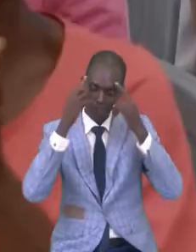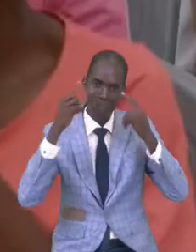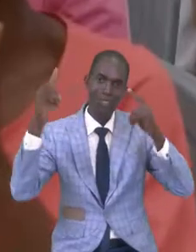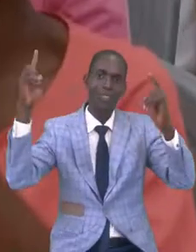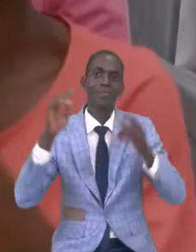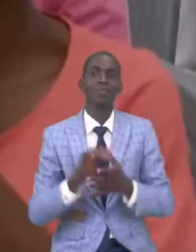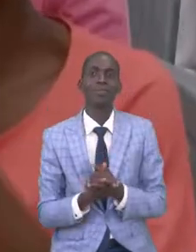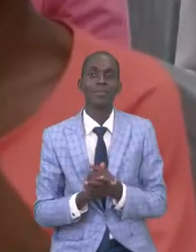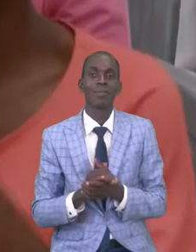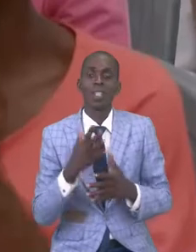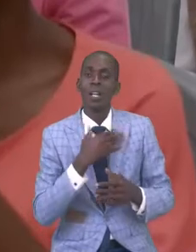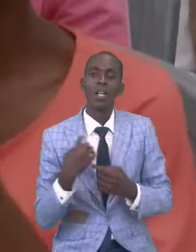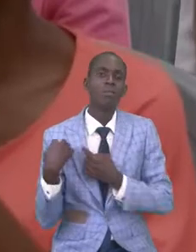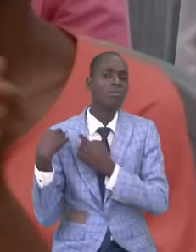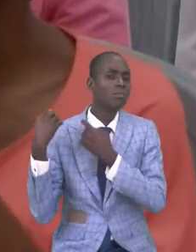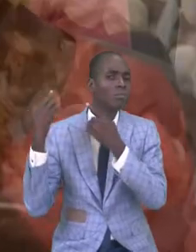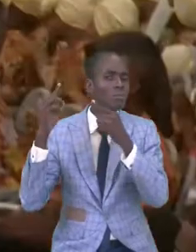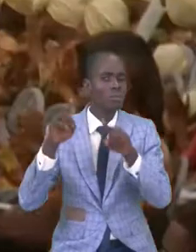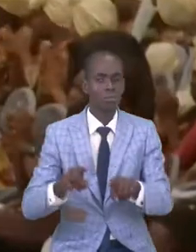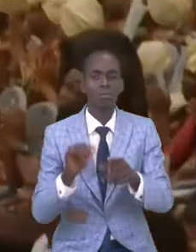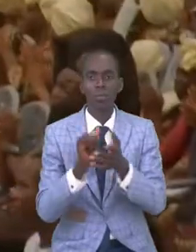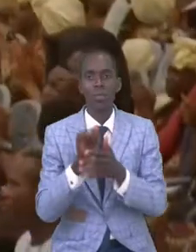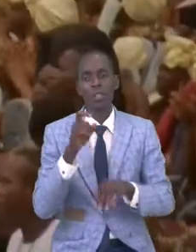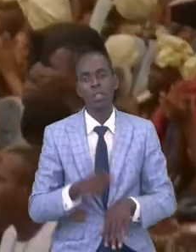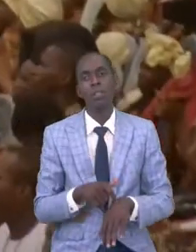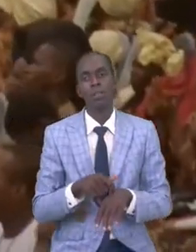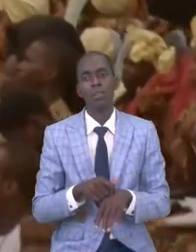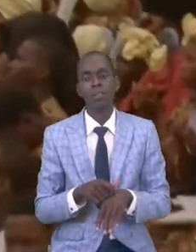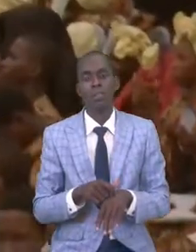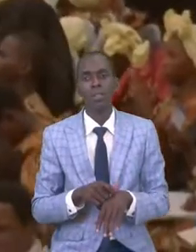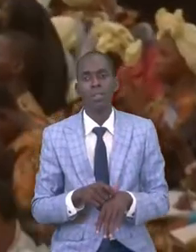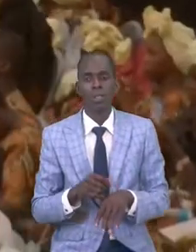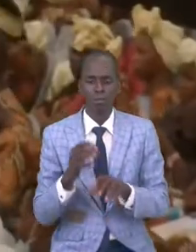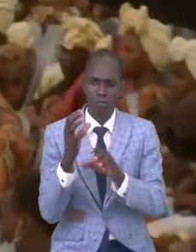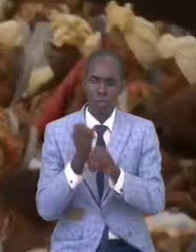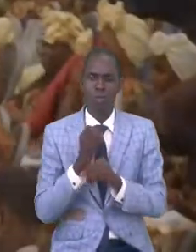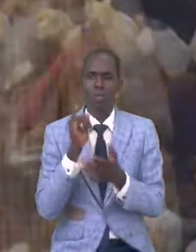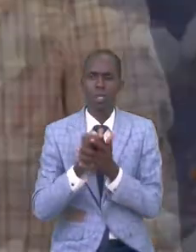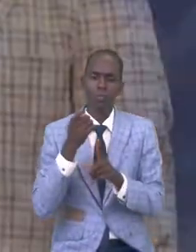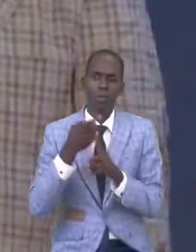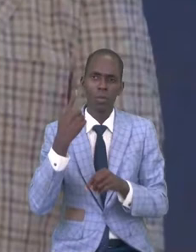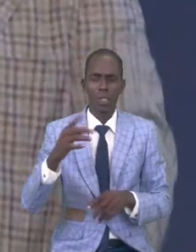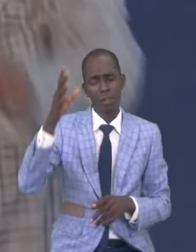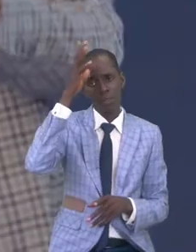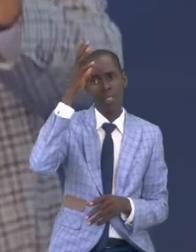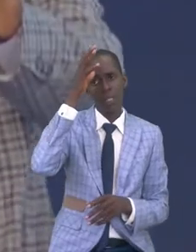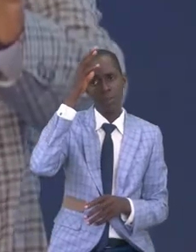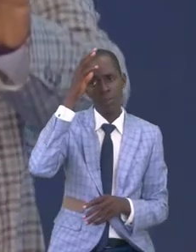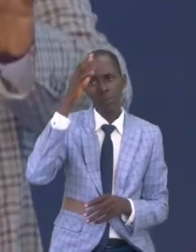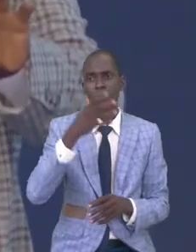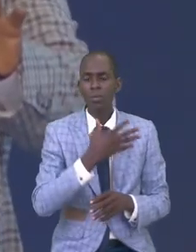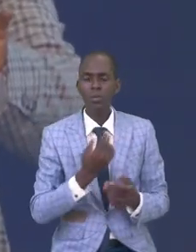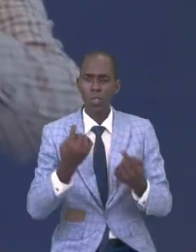And since that time, I took that from my father, and I come to all